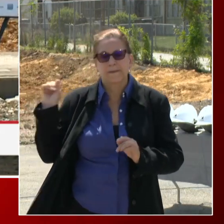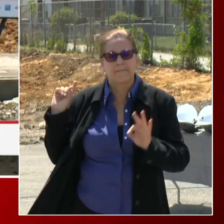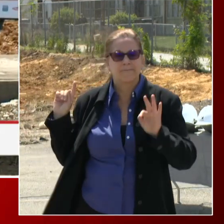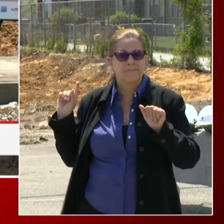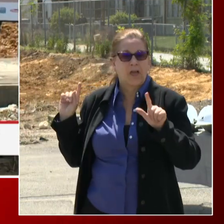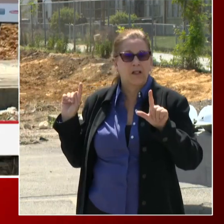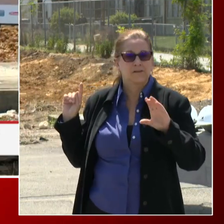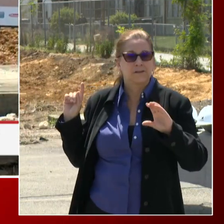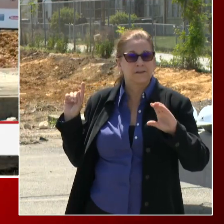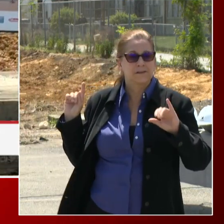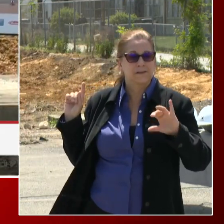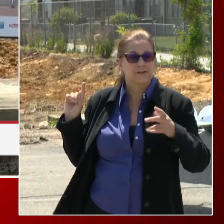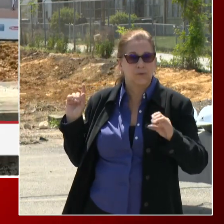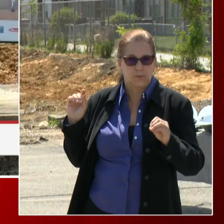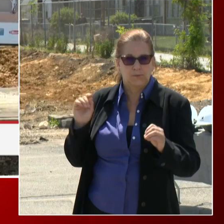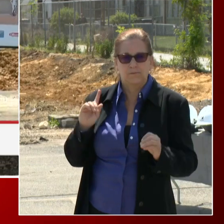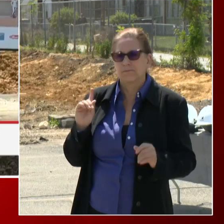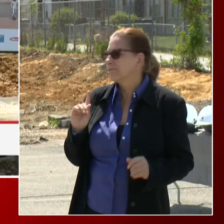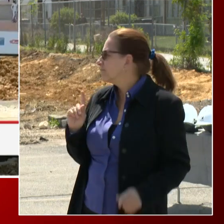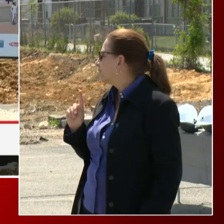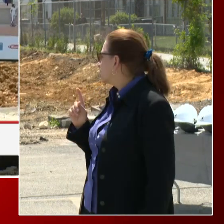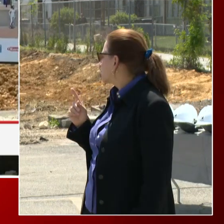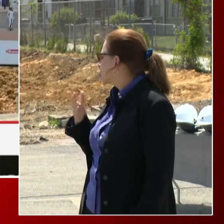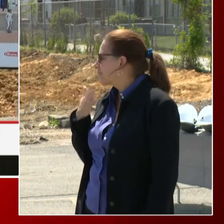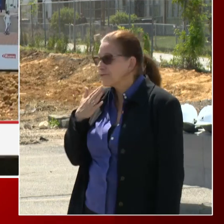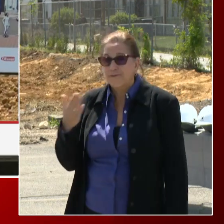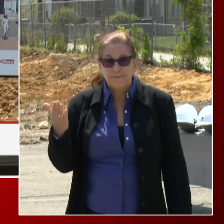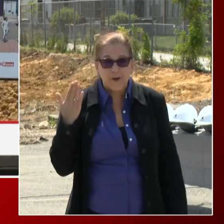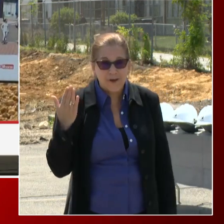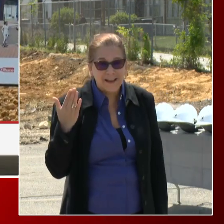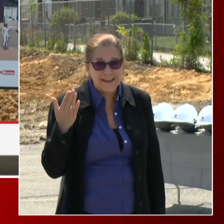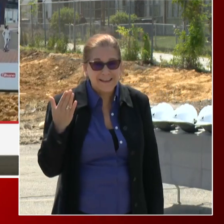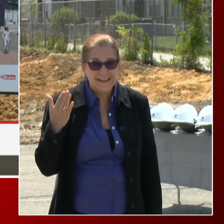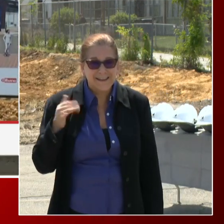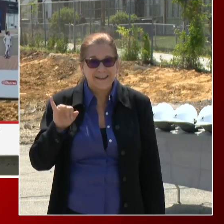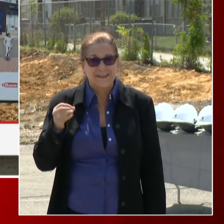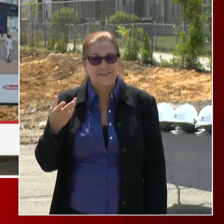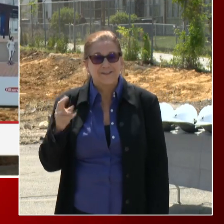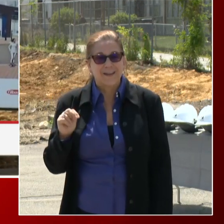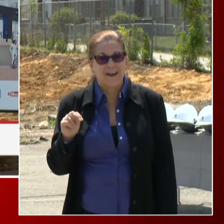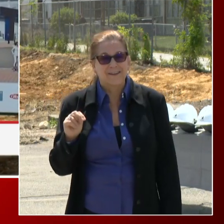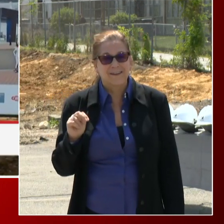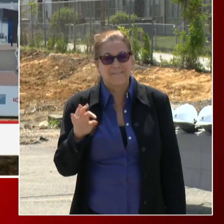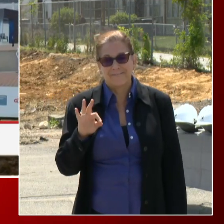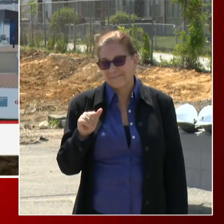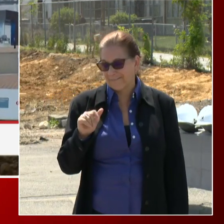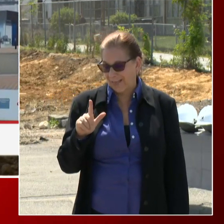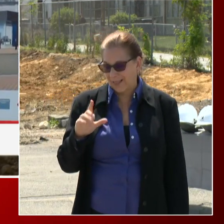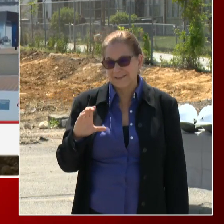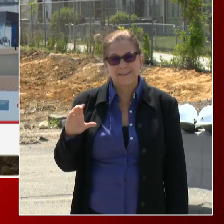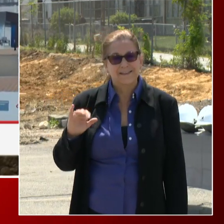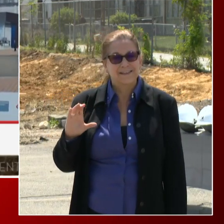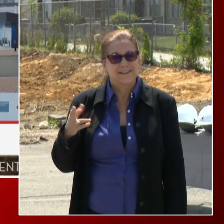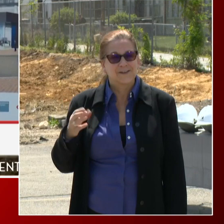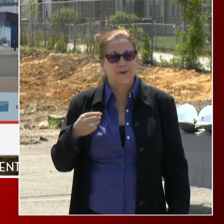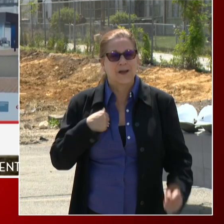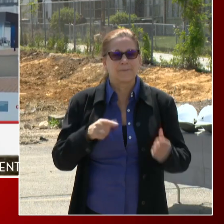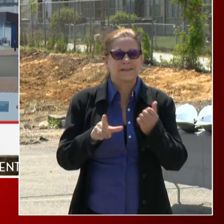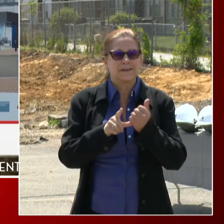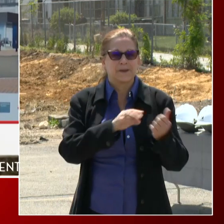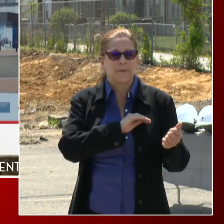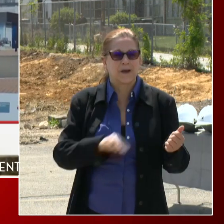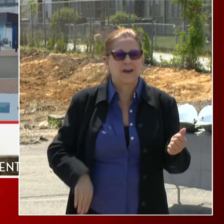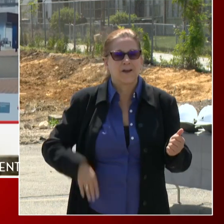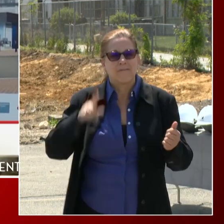Well, good morning. I'm John Falchicchio. I'm the Deputy Mayor for Planning and Economic Development, and really excited to be up here